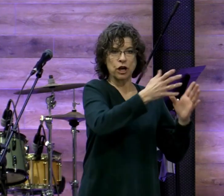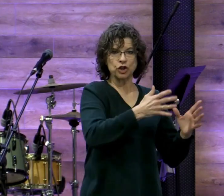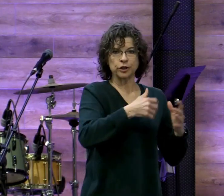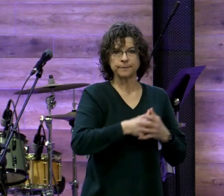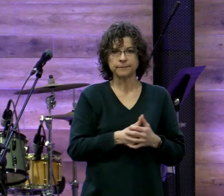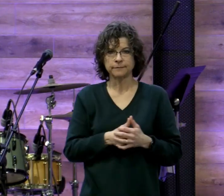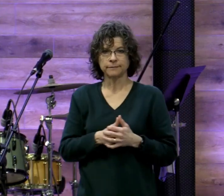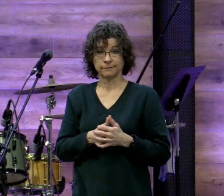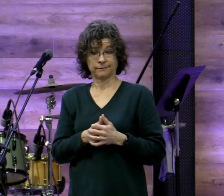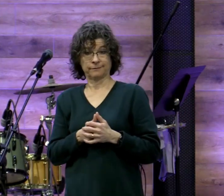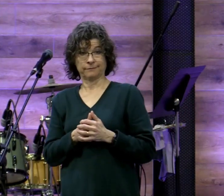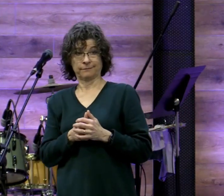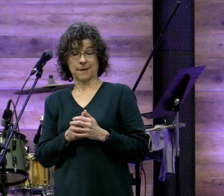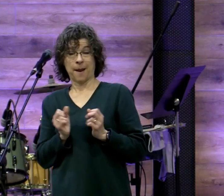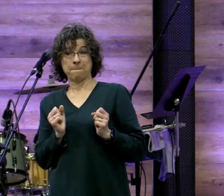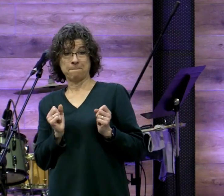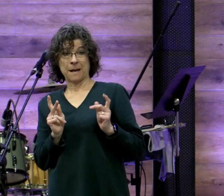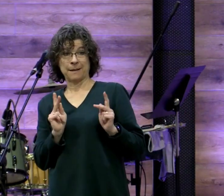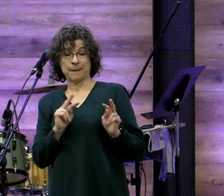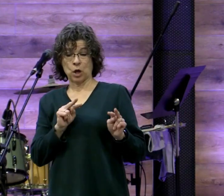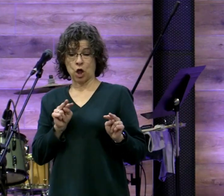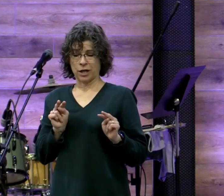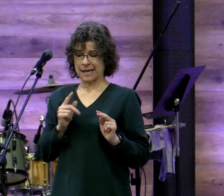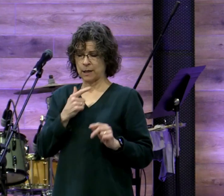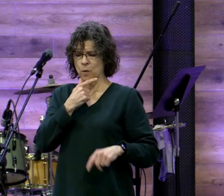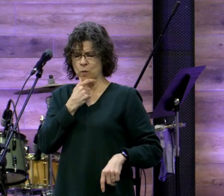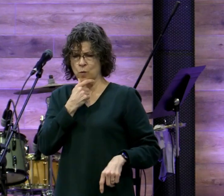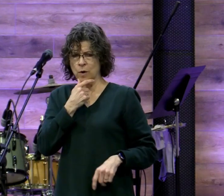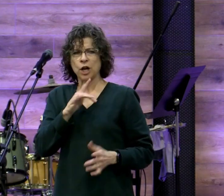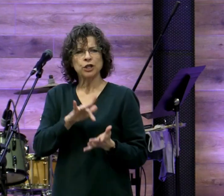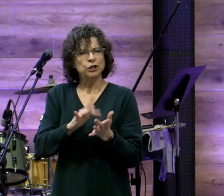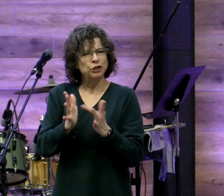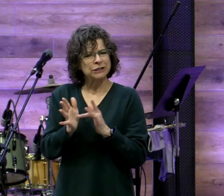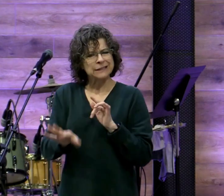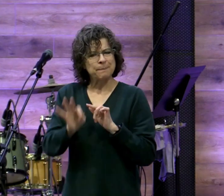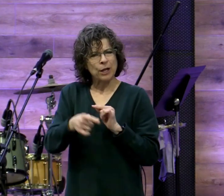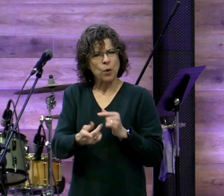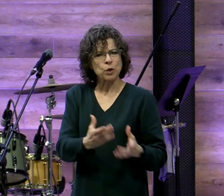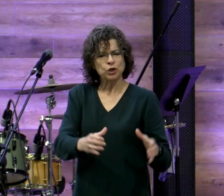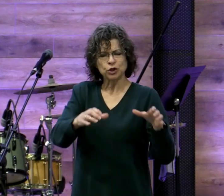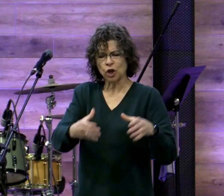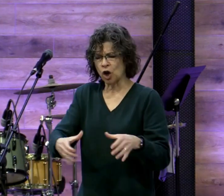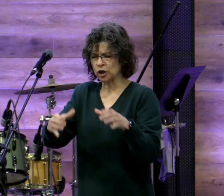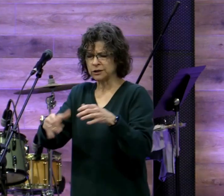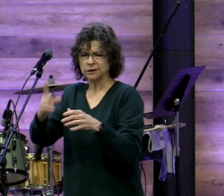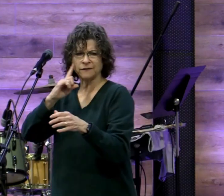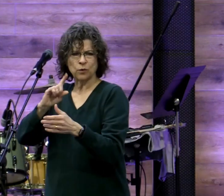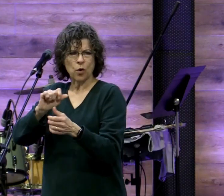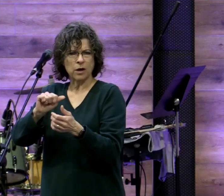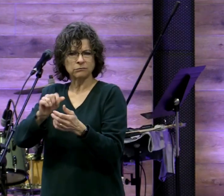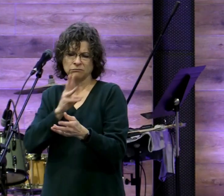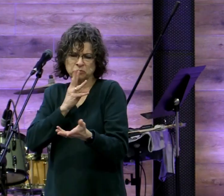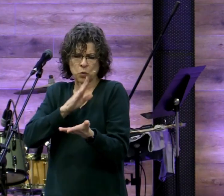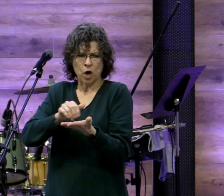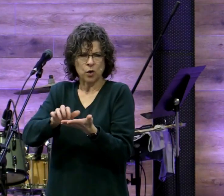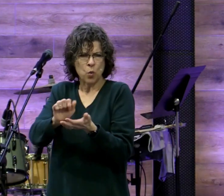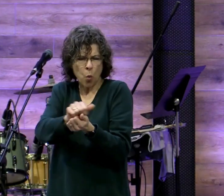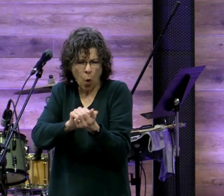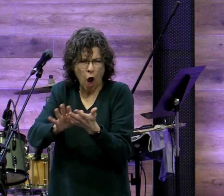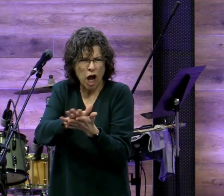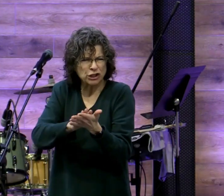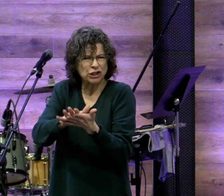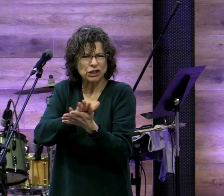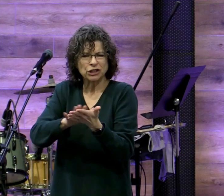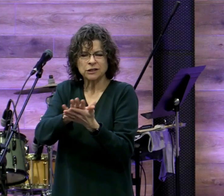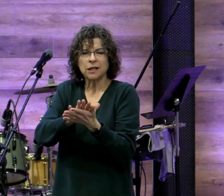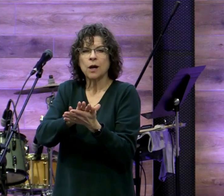Many commentators see in Jesus choosing these stone jars used for ceremonial purification something deeper